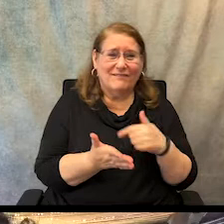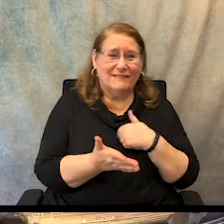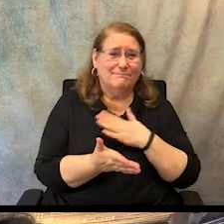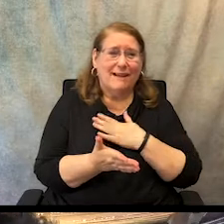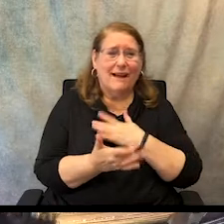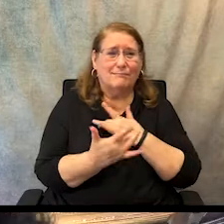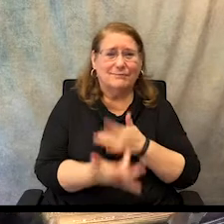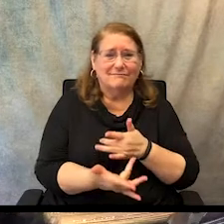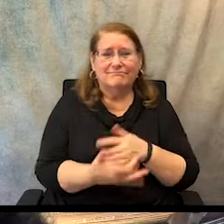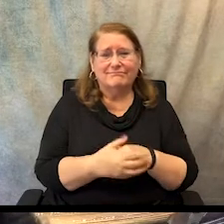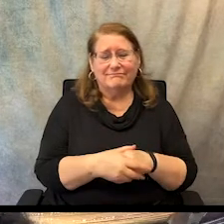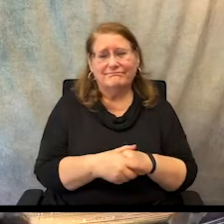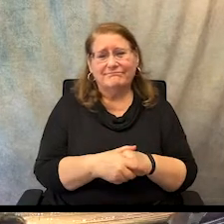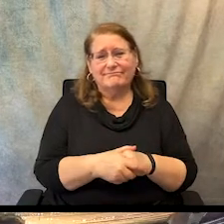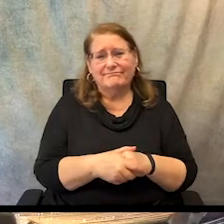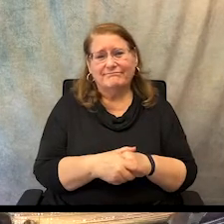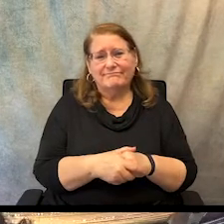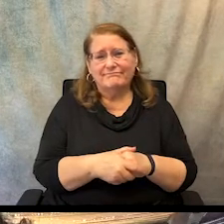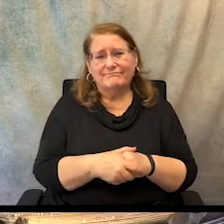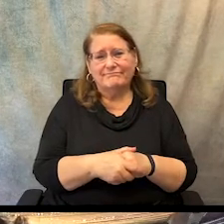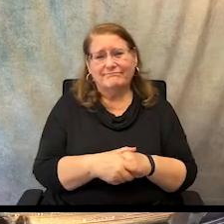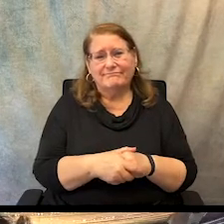It's a little bit